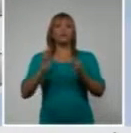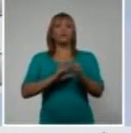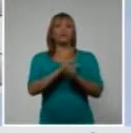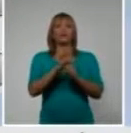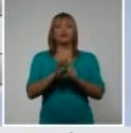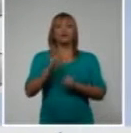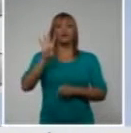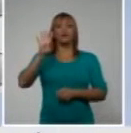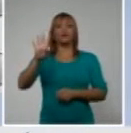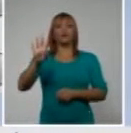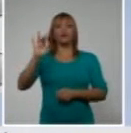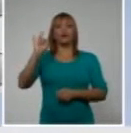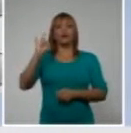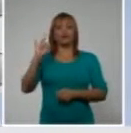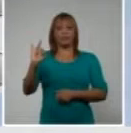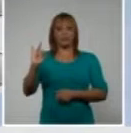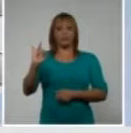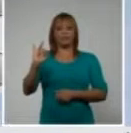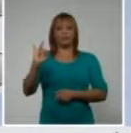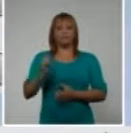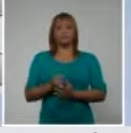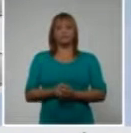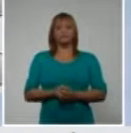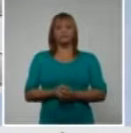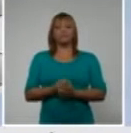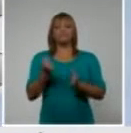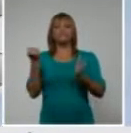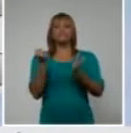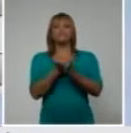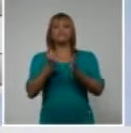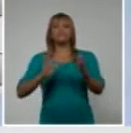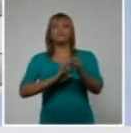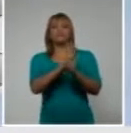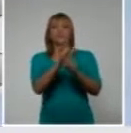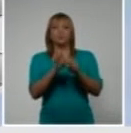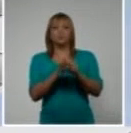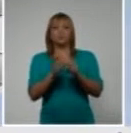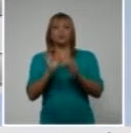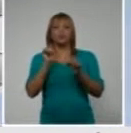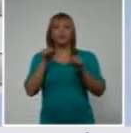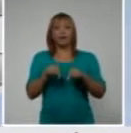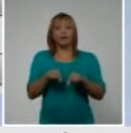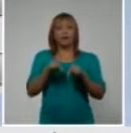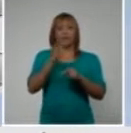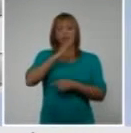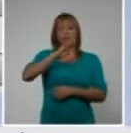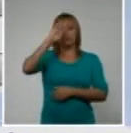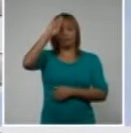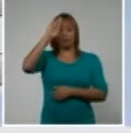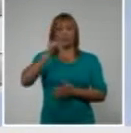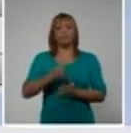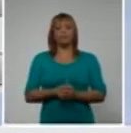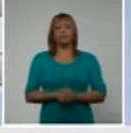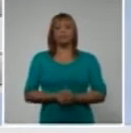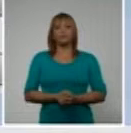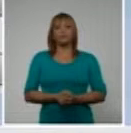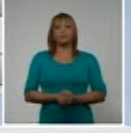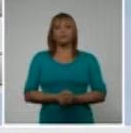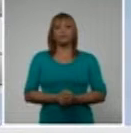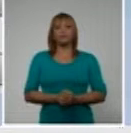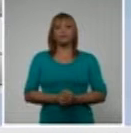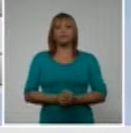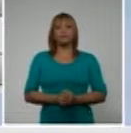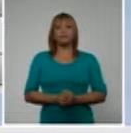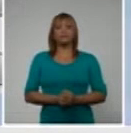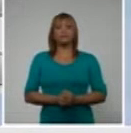4,549 samples, 47 people tested positive for COVID-19. Thus, we accumulate